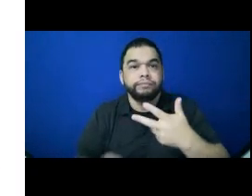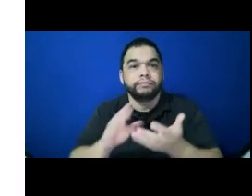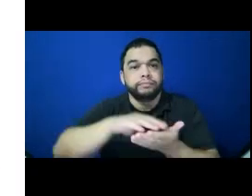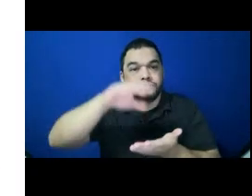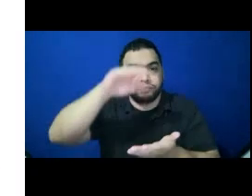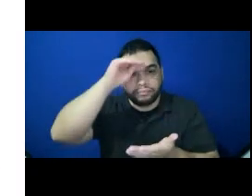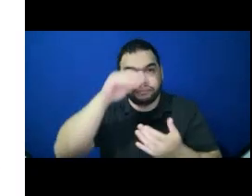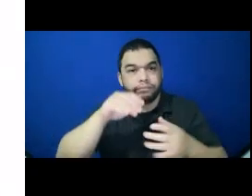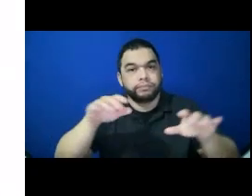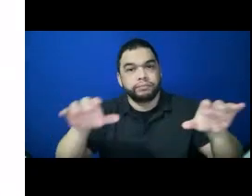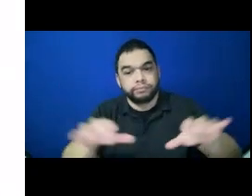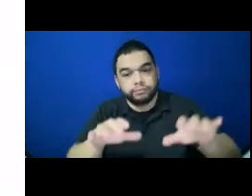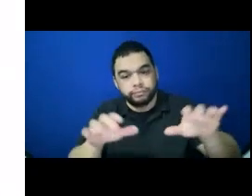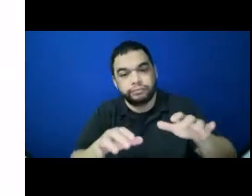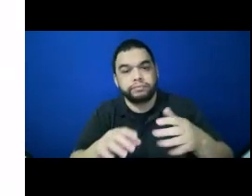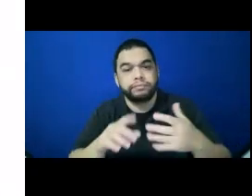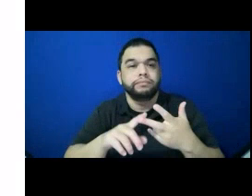evaluation. And